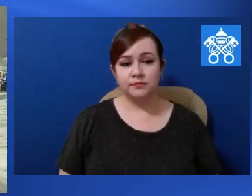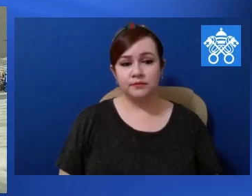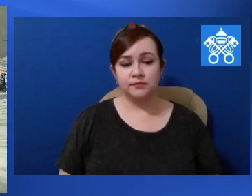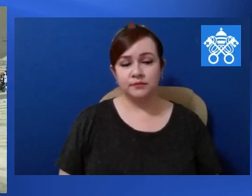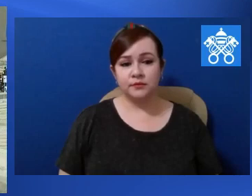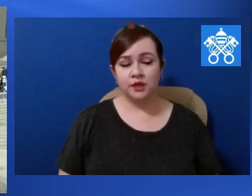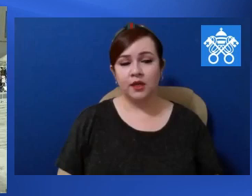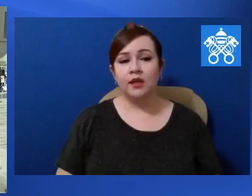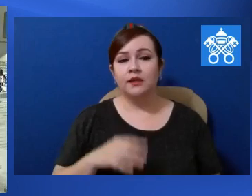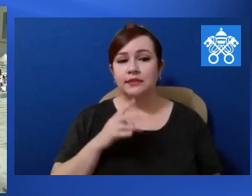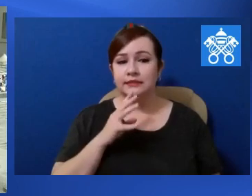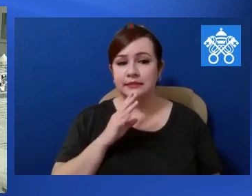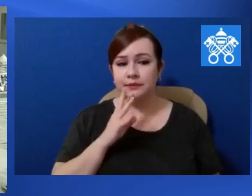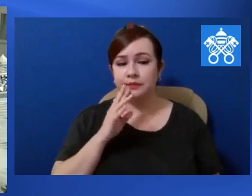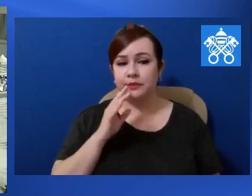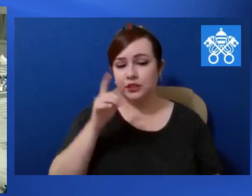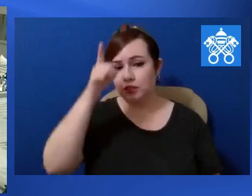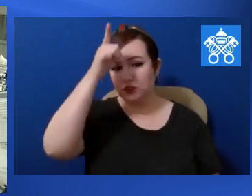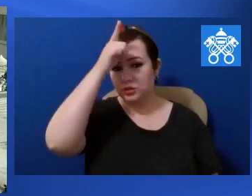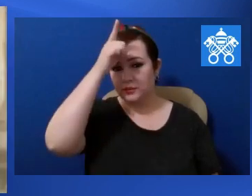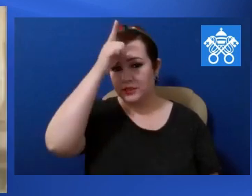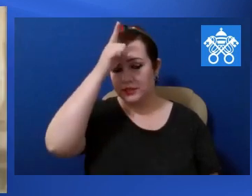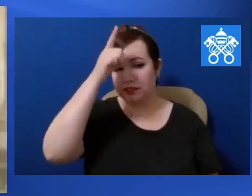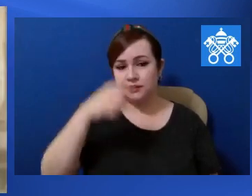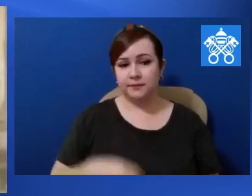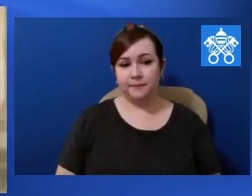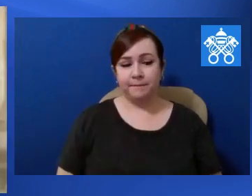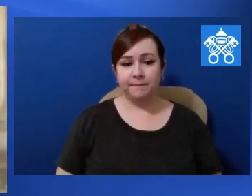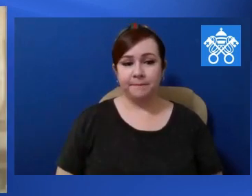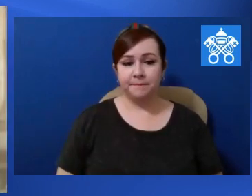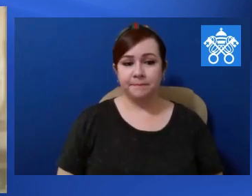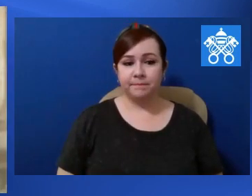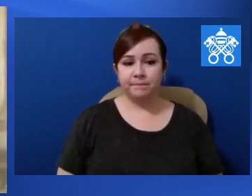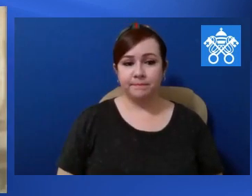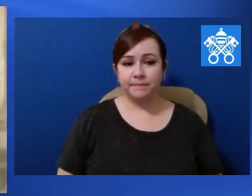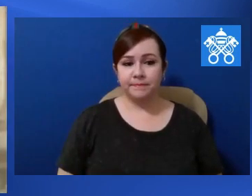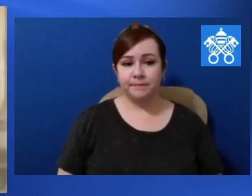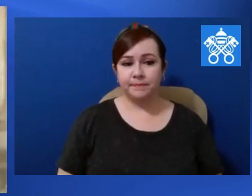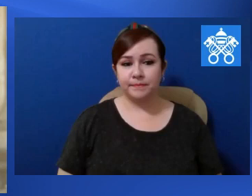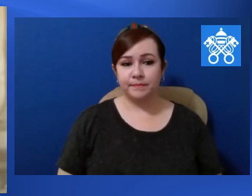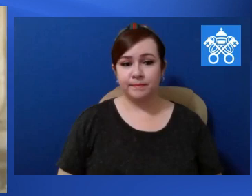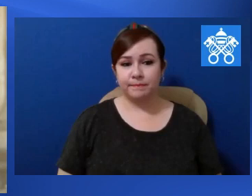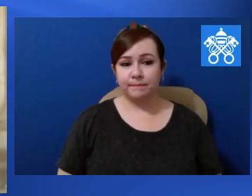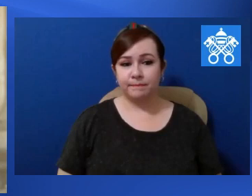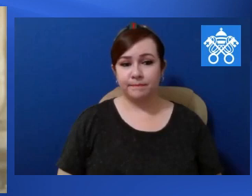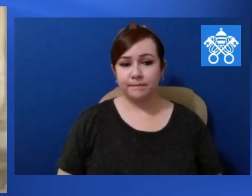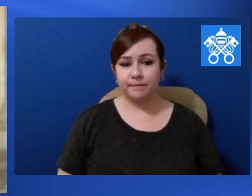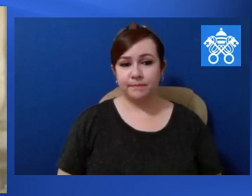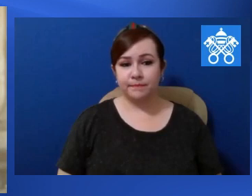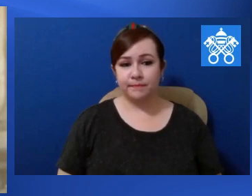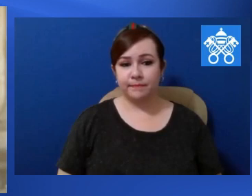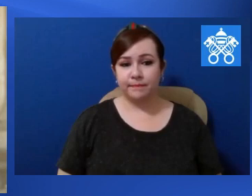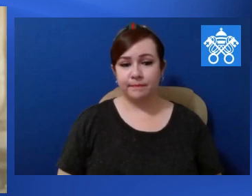Lesung aus dem Evangelium nach Markus. Als Jesus im Haus war, da setzte er